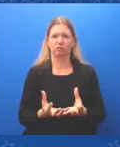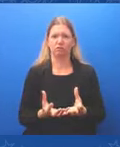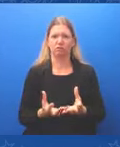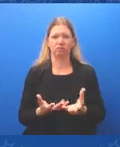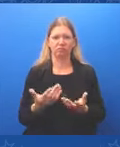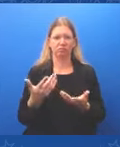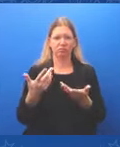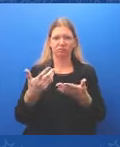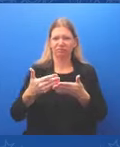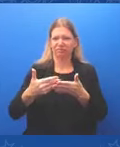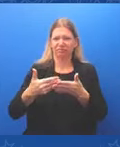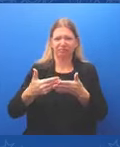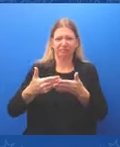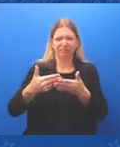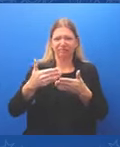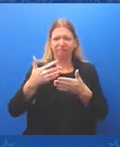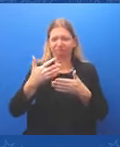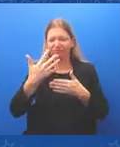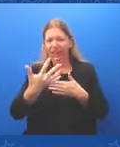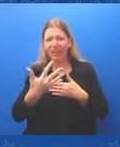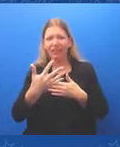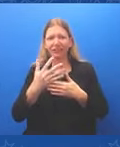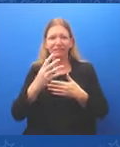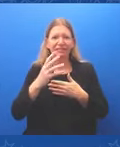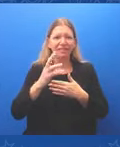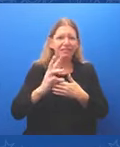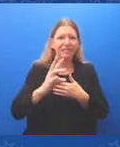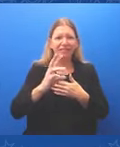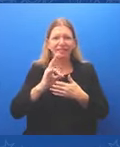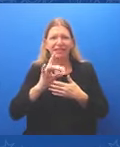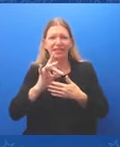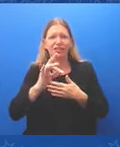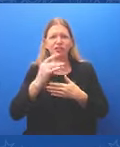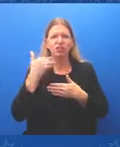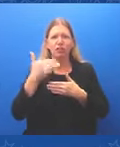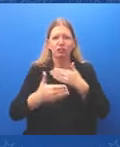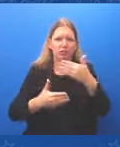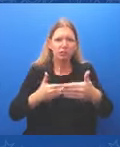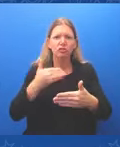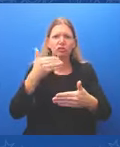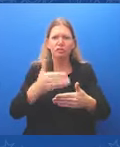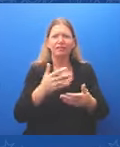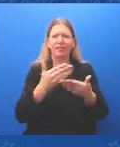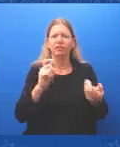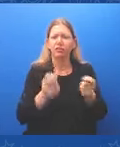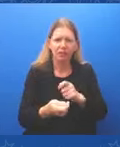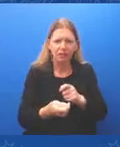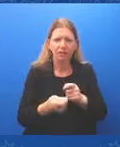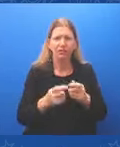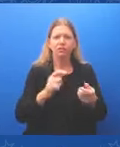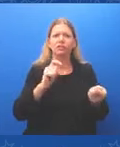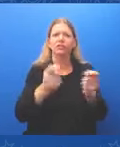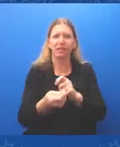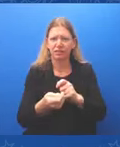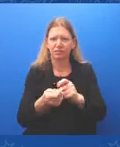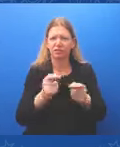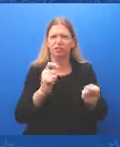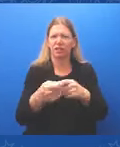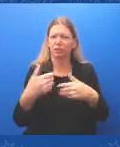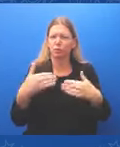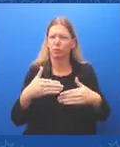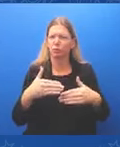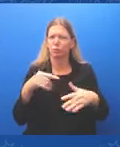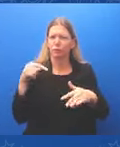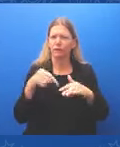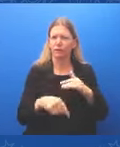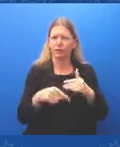I had in fundamental ways, I had a physics professor who used to say an inflection point's when you're going down the highway at 60 miles